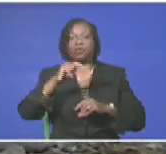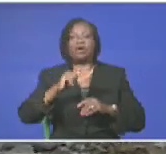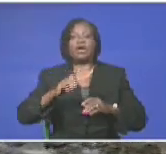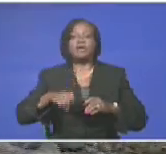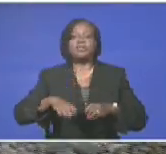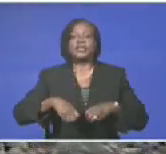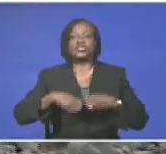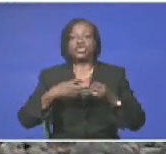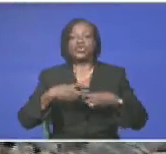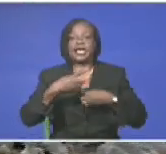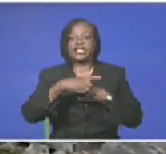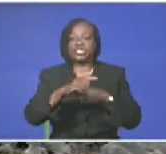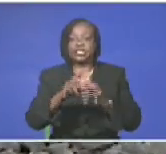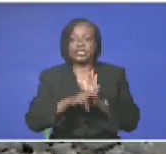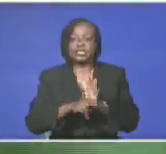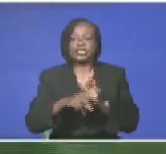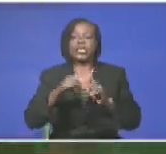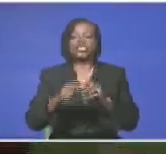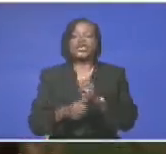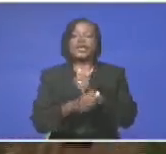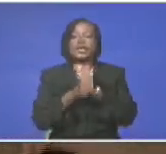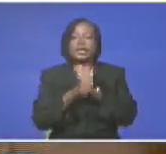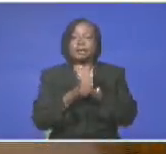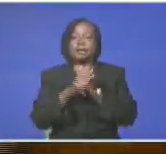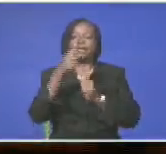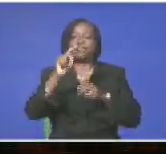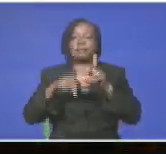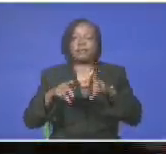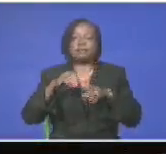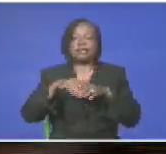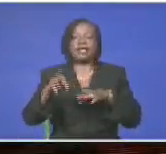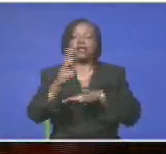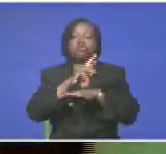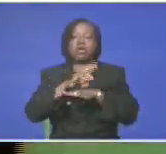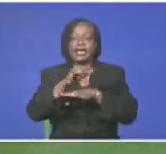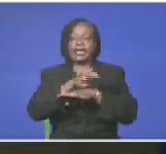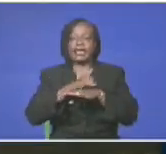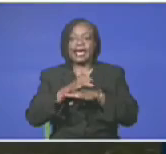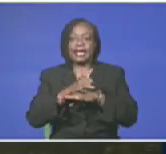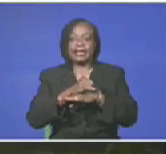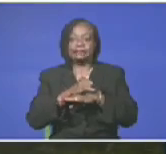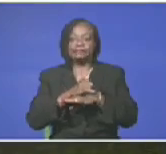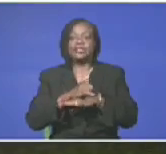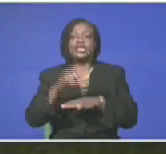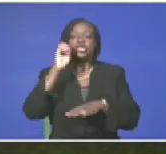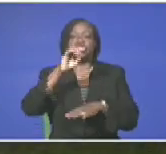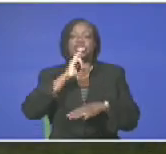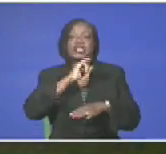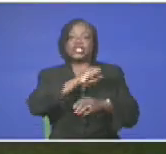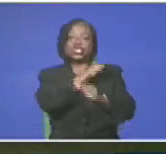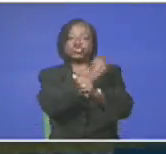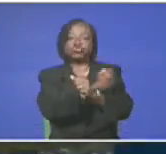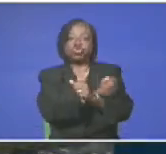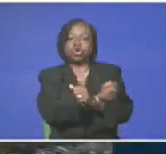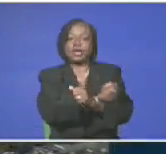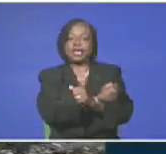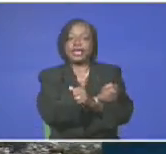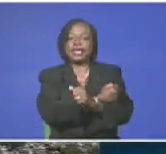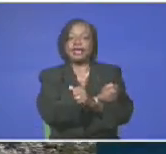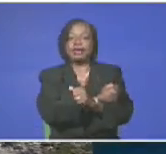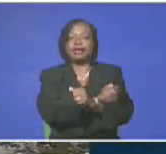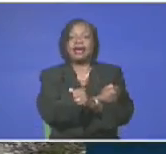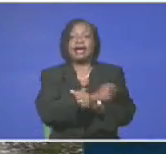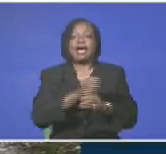says they have still not met their target to meet growing demands. She's strongly encouraging Bahamians to support their fundraising